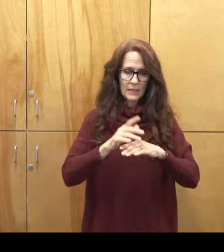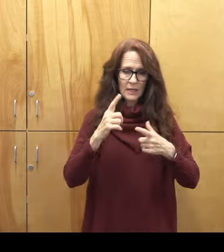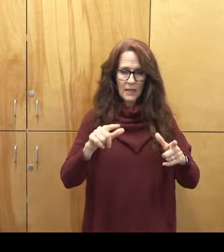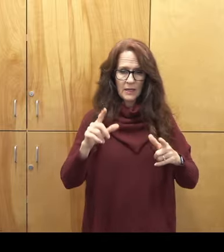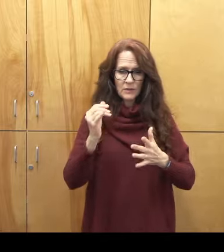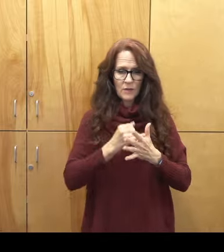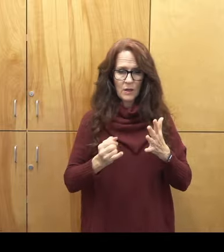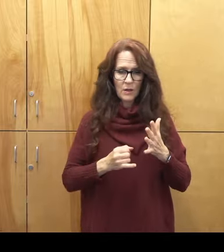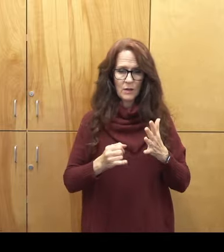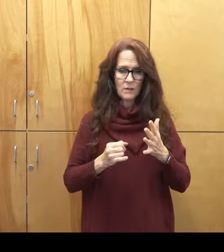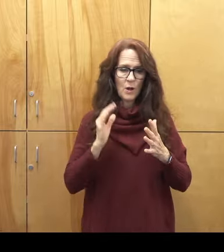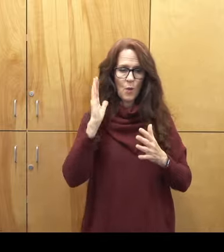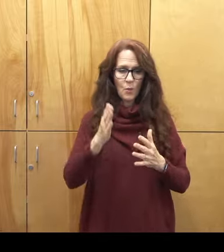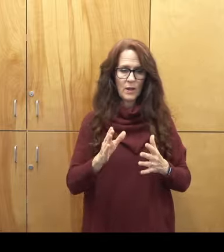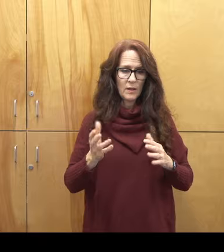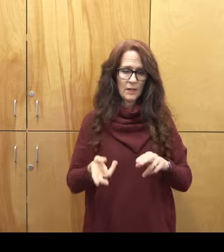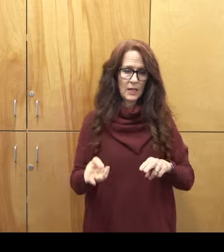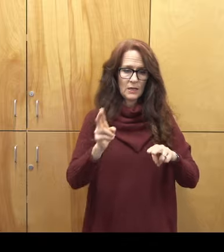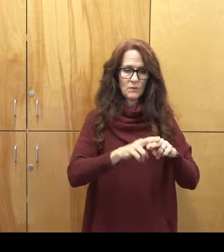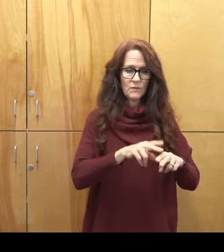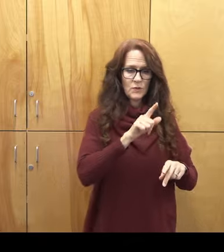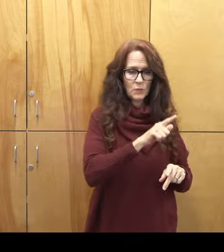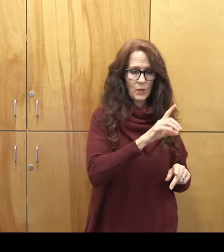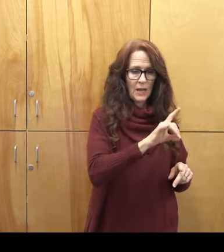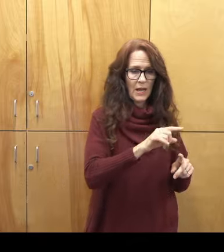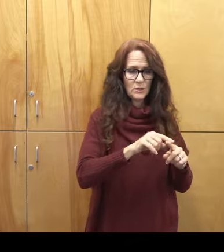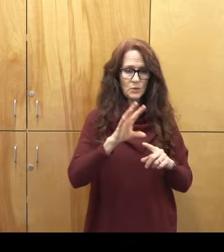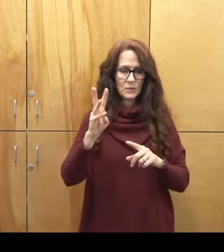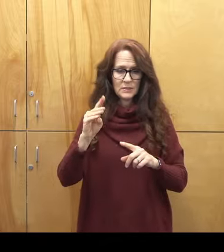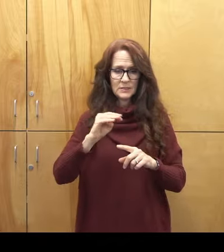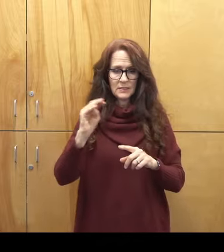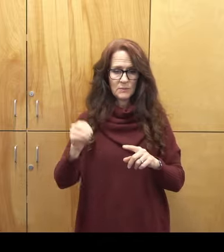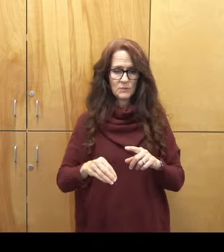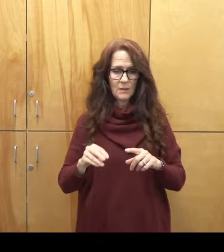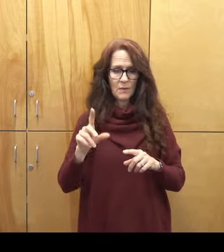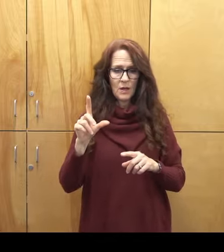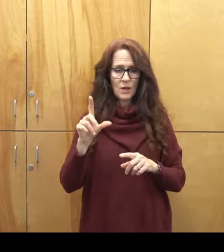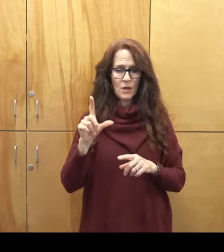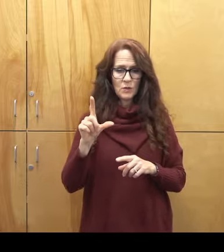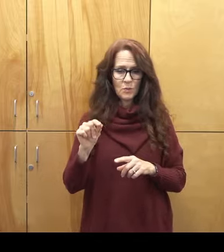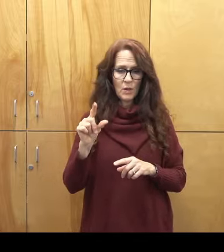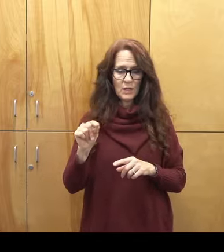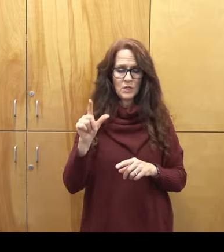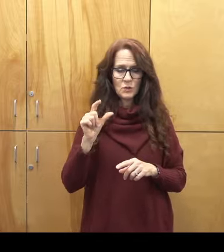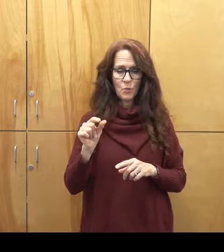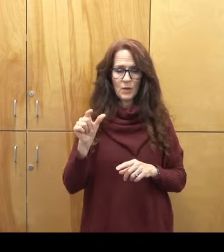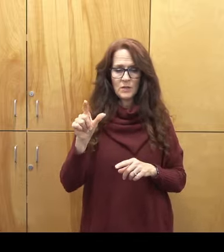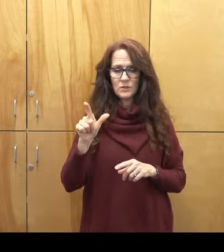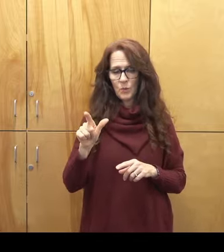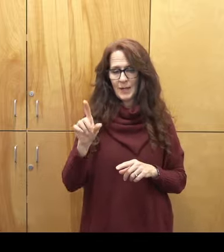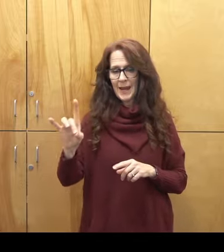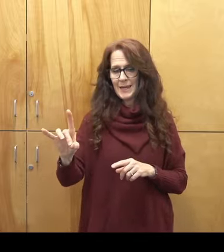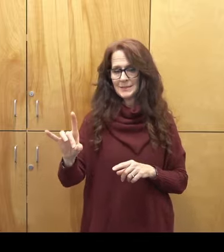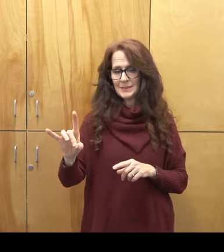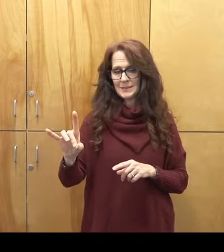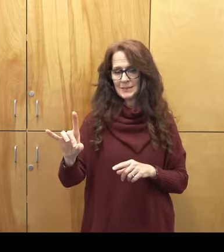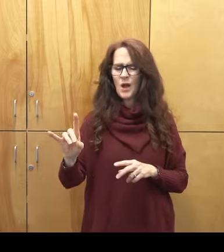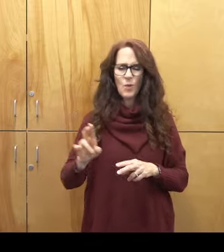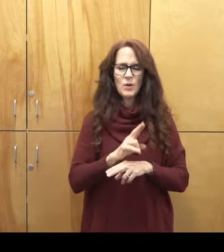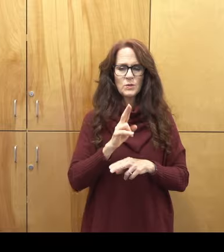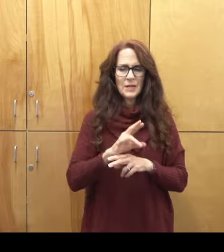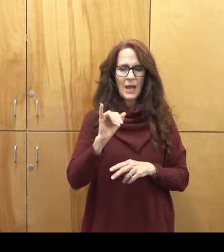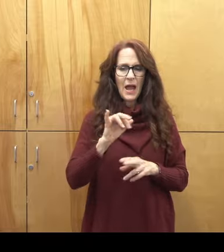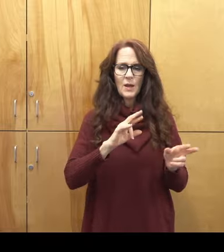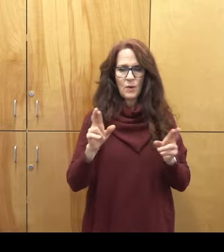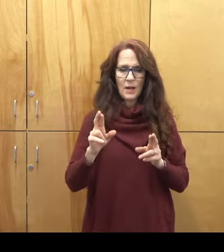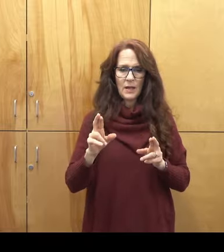June 2023 to 60% in June 2028. We are looking at iReady data because our ESPAC